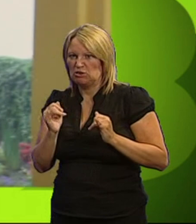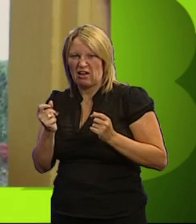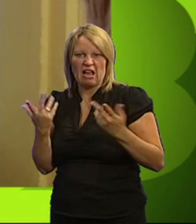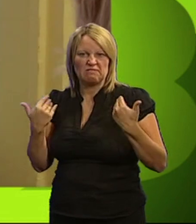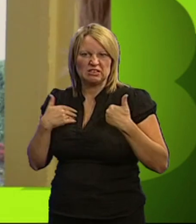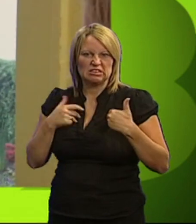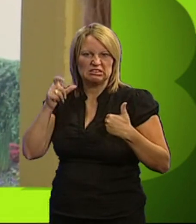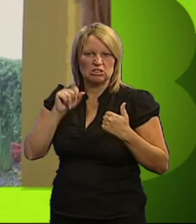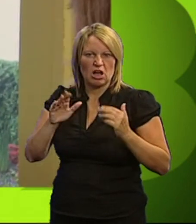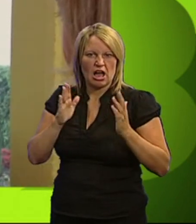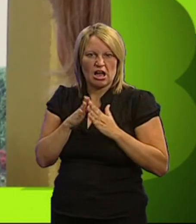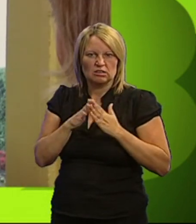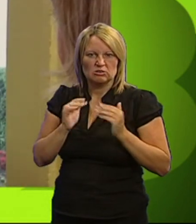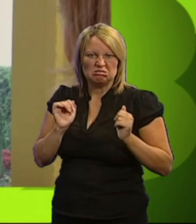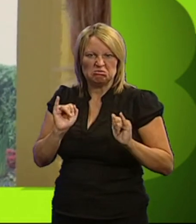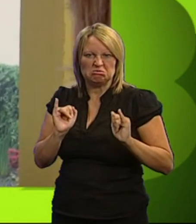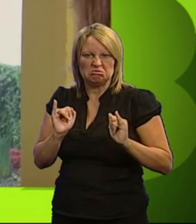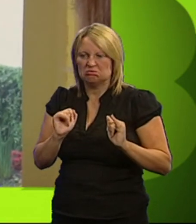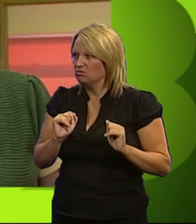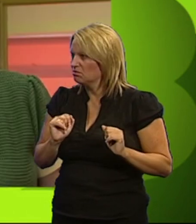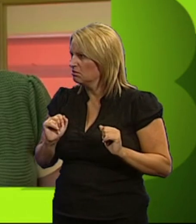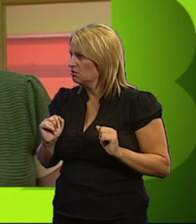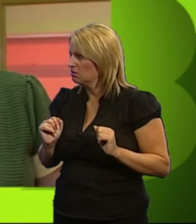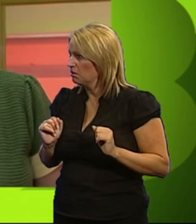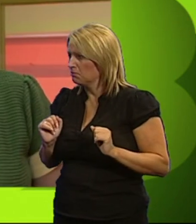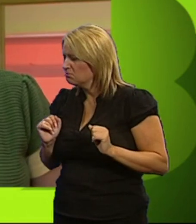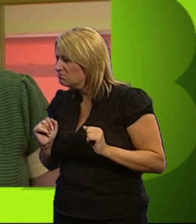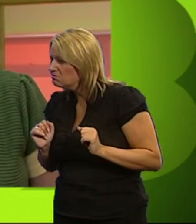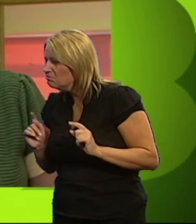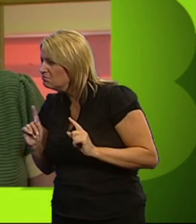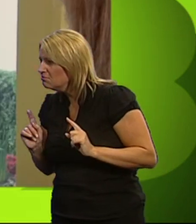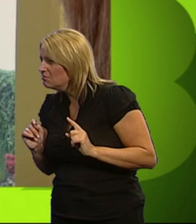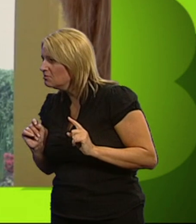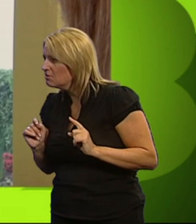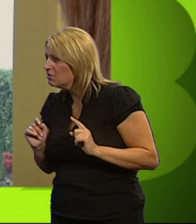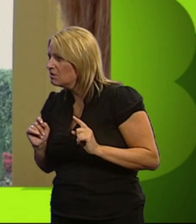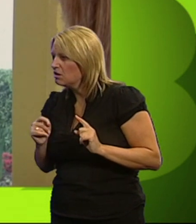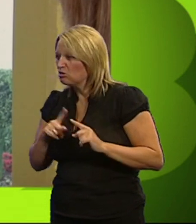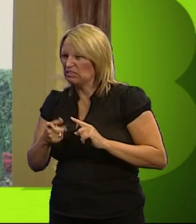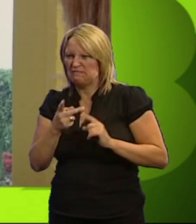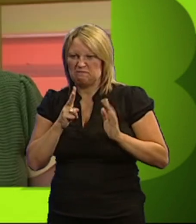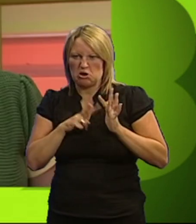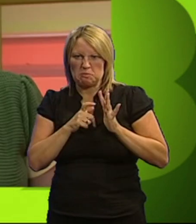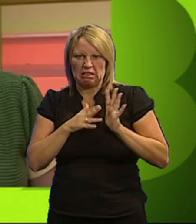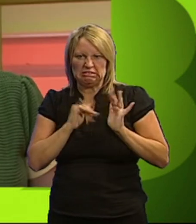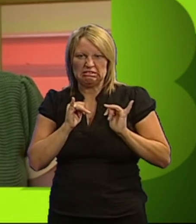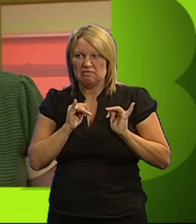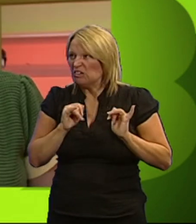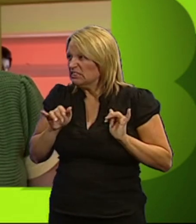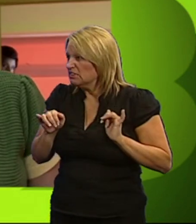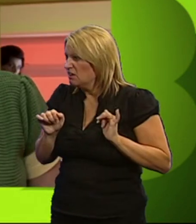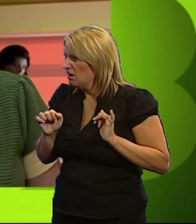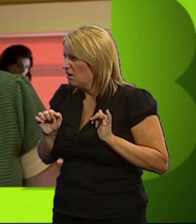here. I believe you may have some unwanted guests in your house. I beg your pardon? I'm here to exterminate all vermin.